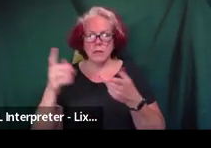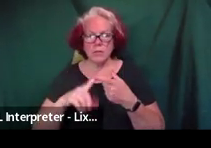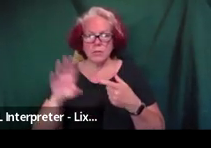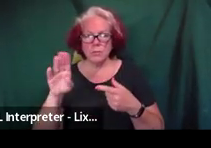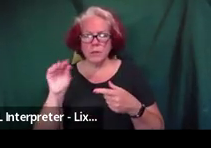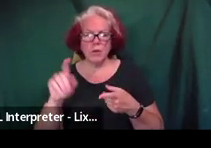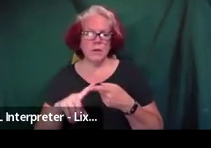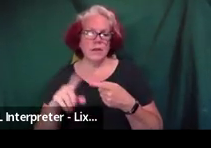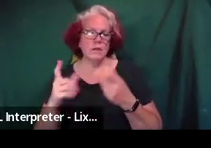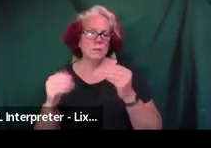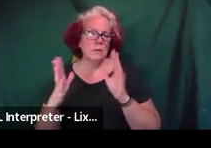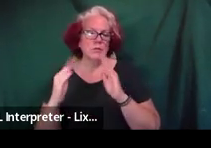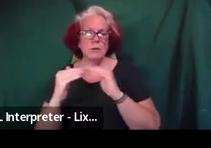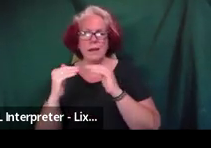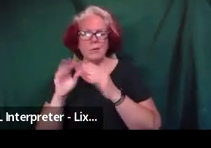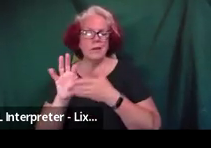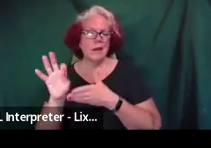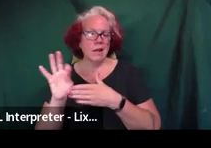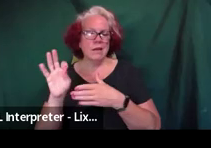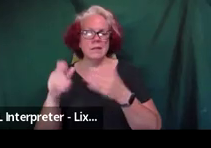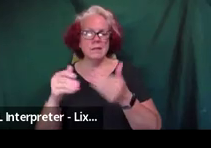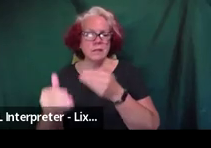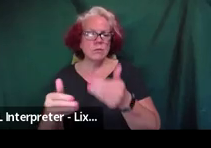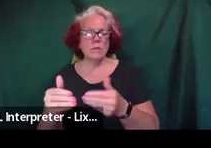audit, and CEQA analysis. I think we could be more specific